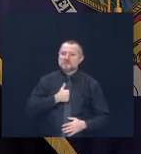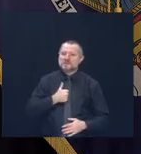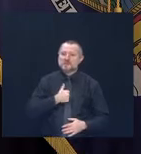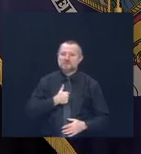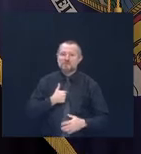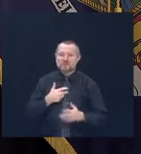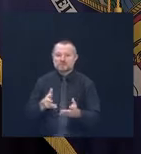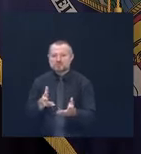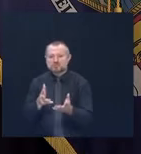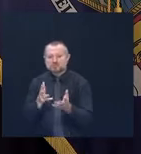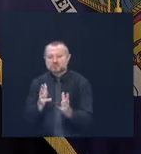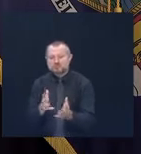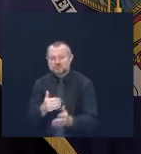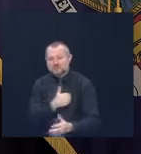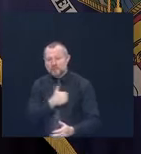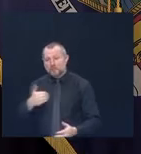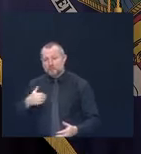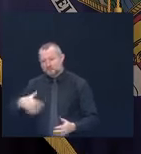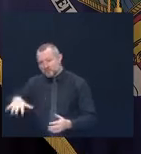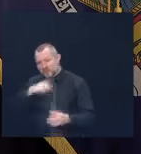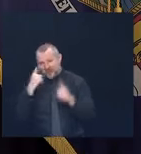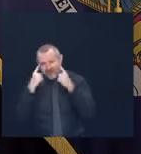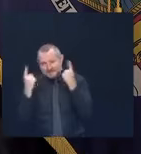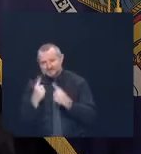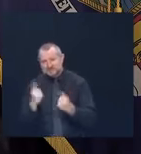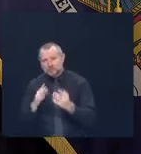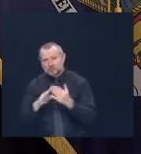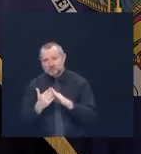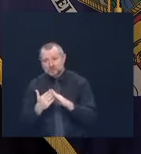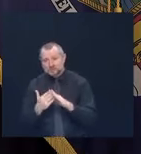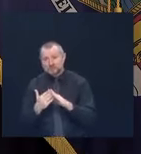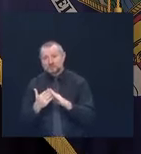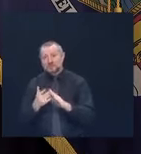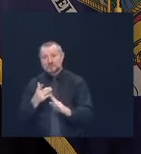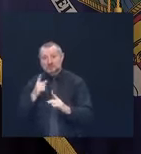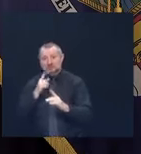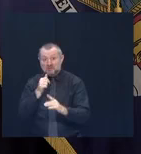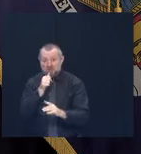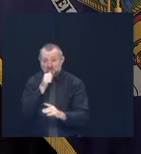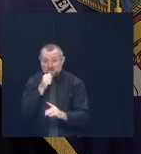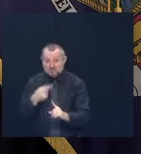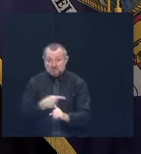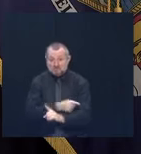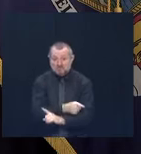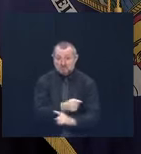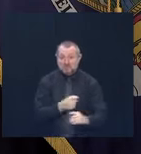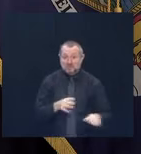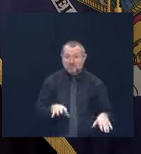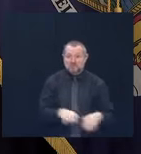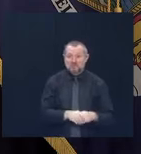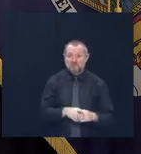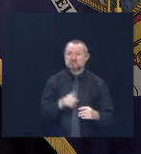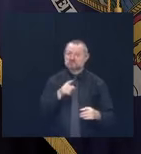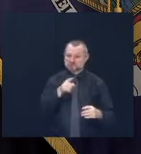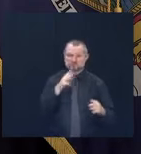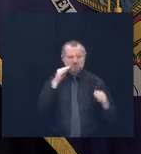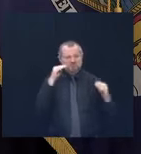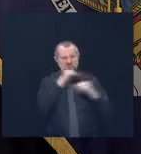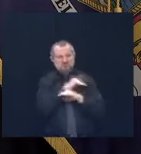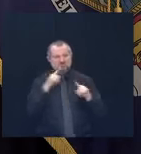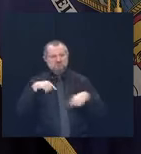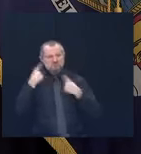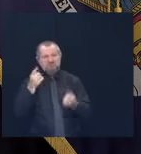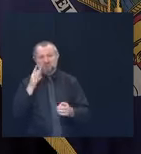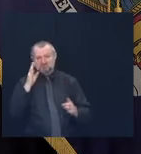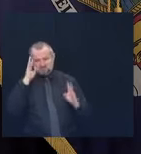of the community. But put that aside, I've been deceived many times. It's illegal,